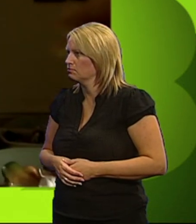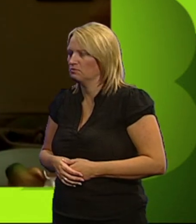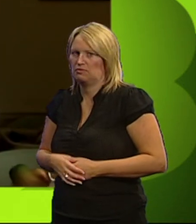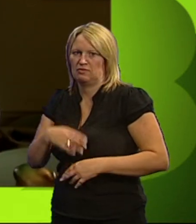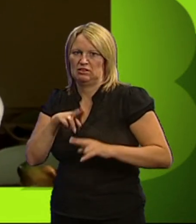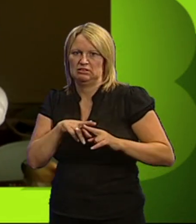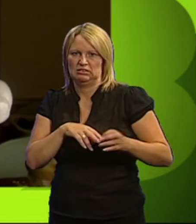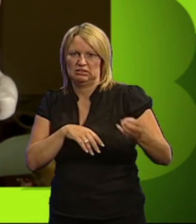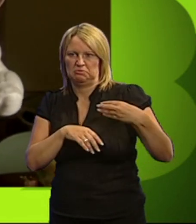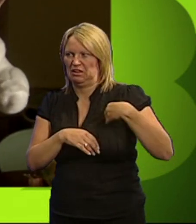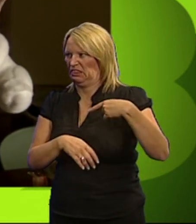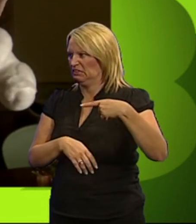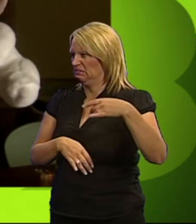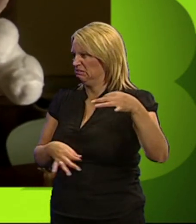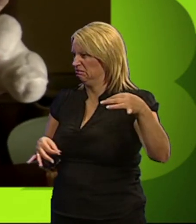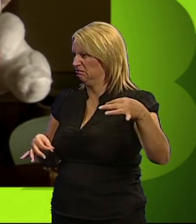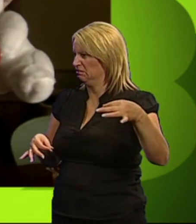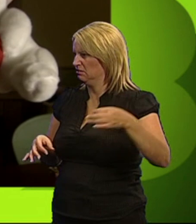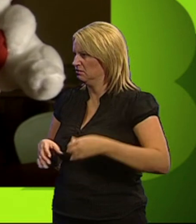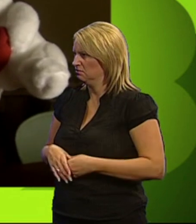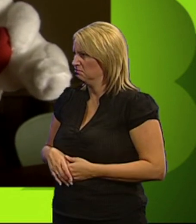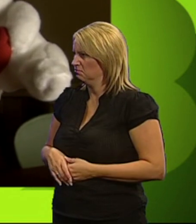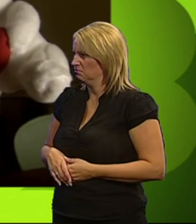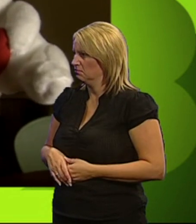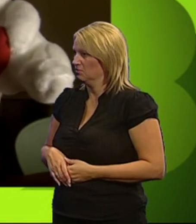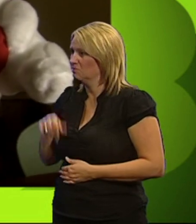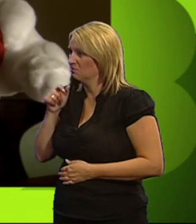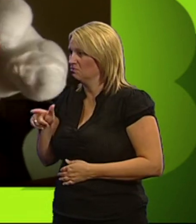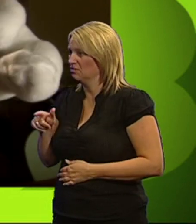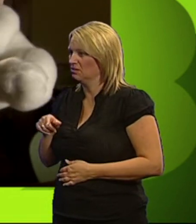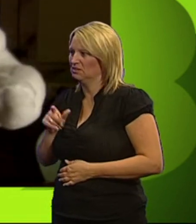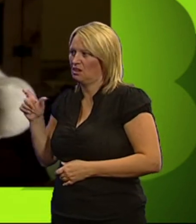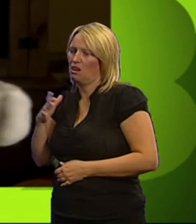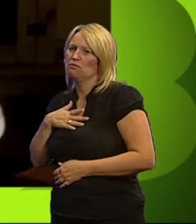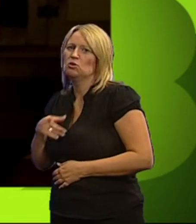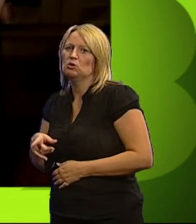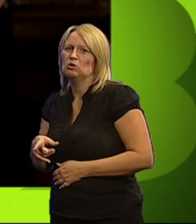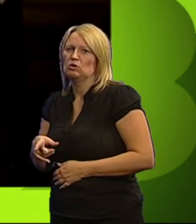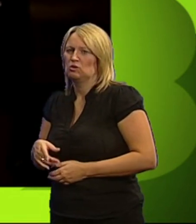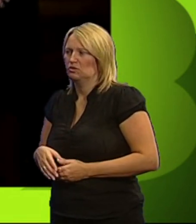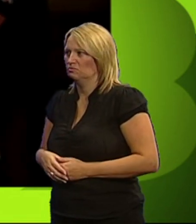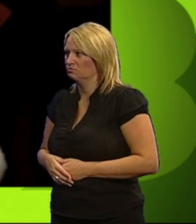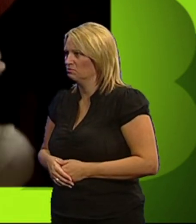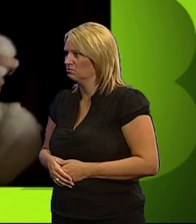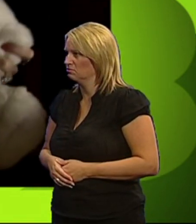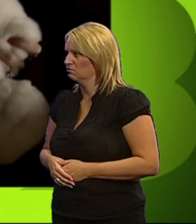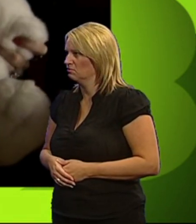Your father sent me this. You know, Mum, I think he still loves you.